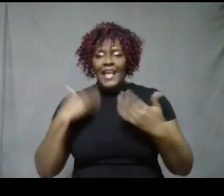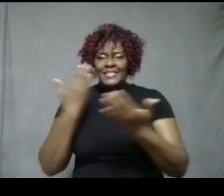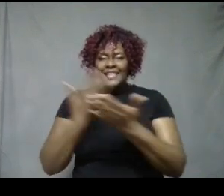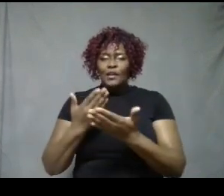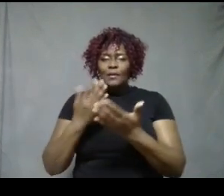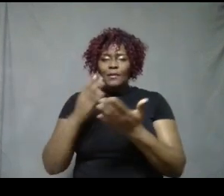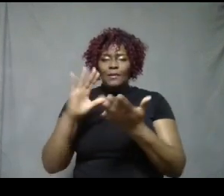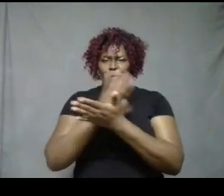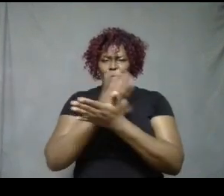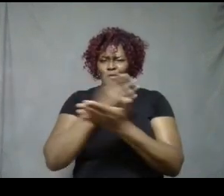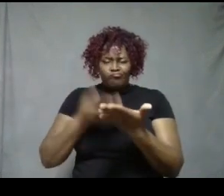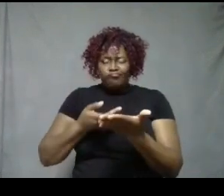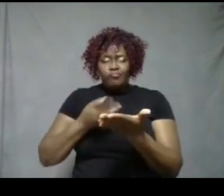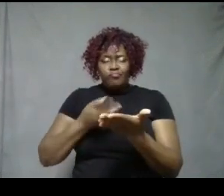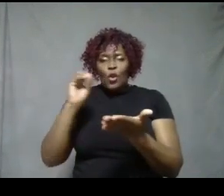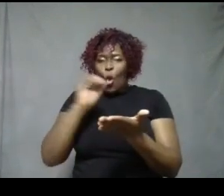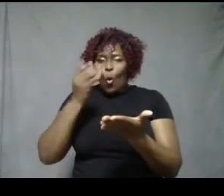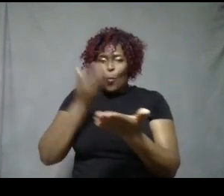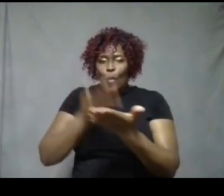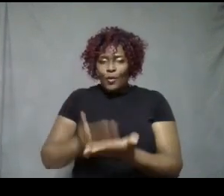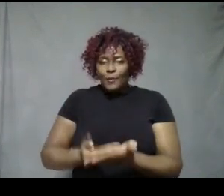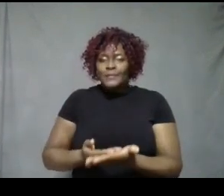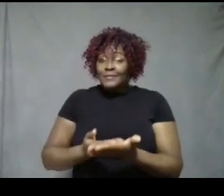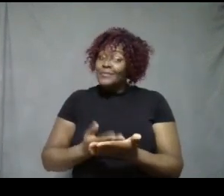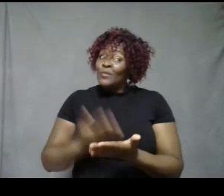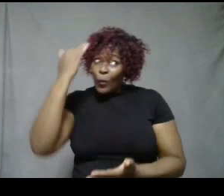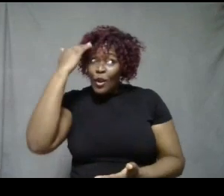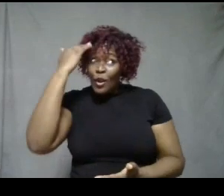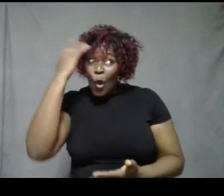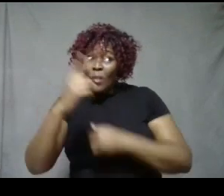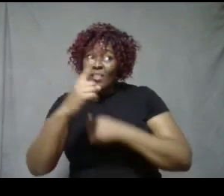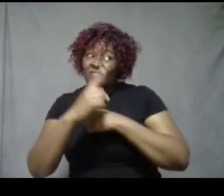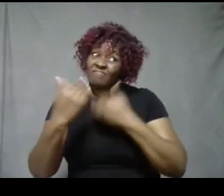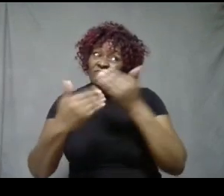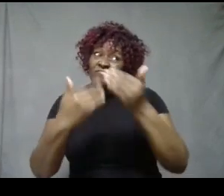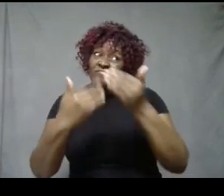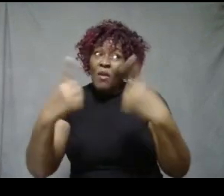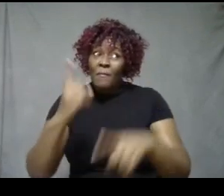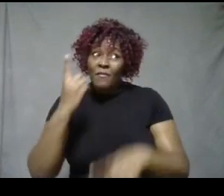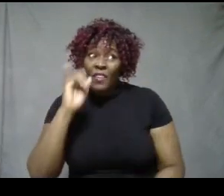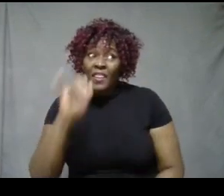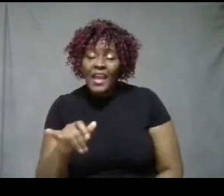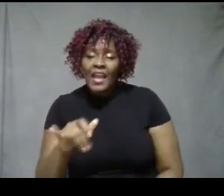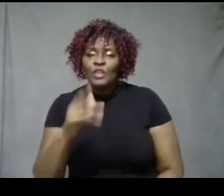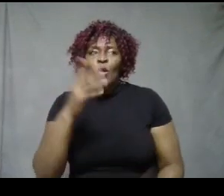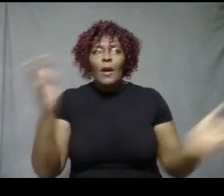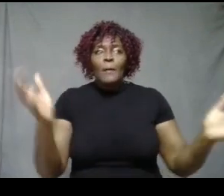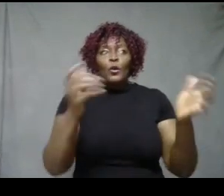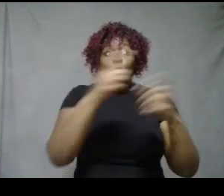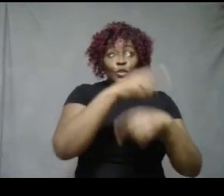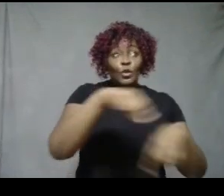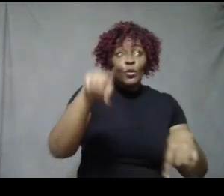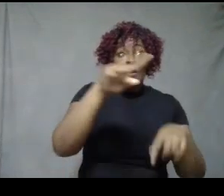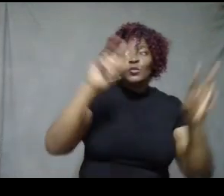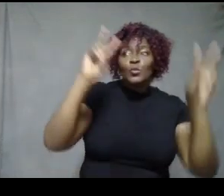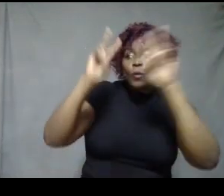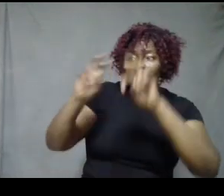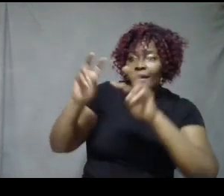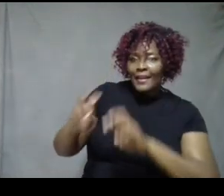behind that. And so I am urging you all to look into that incident and to allow the clerk